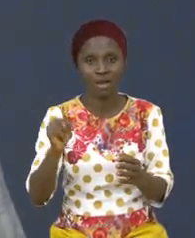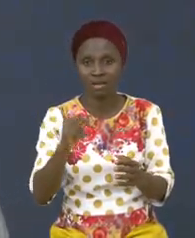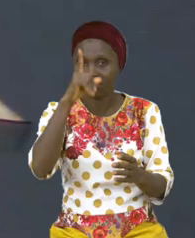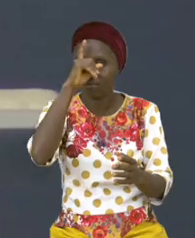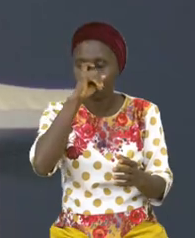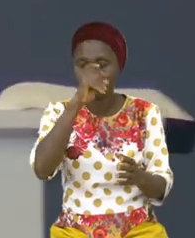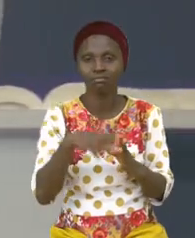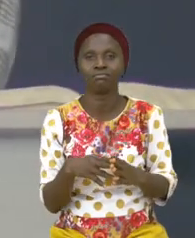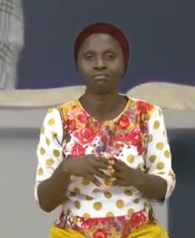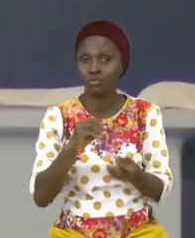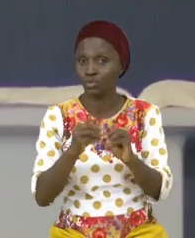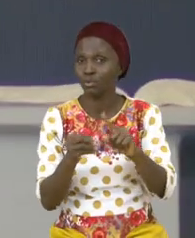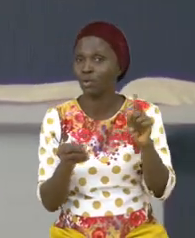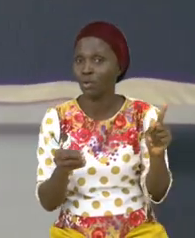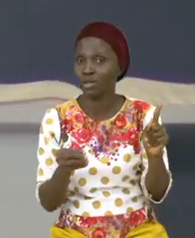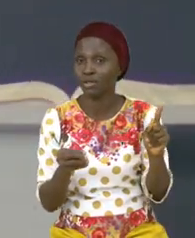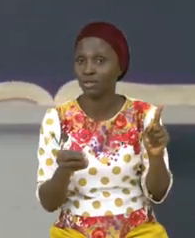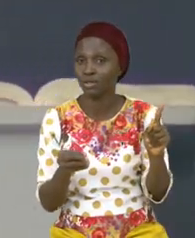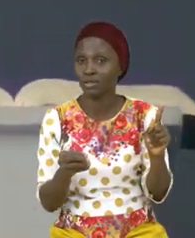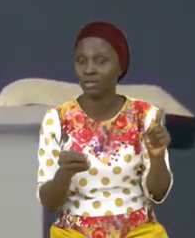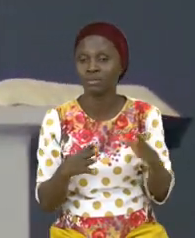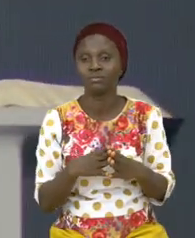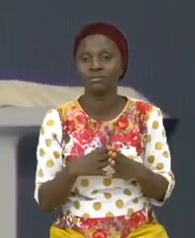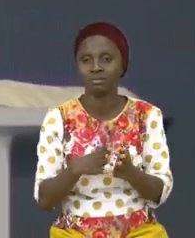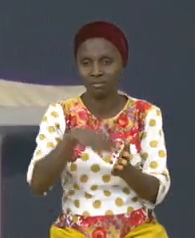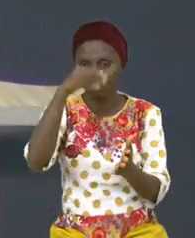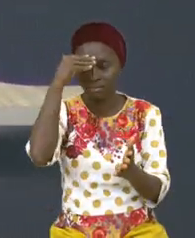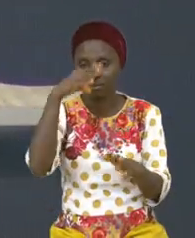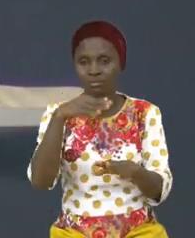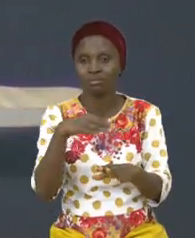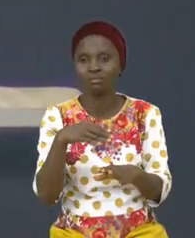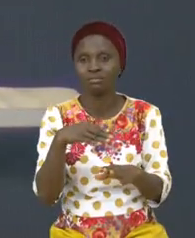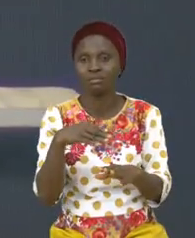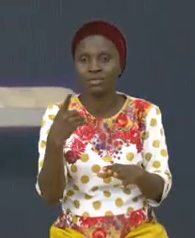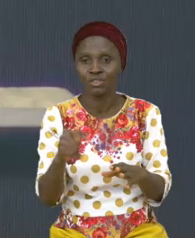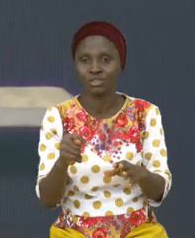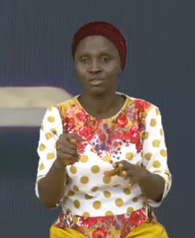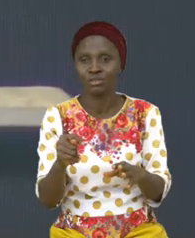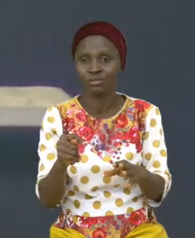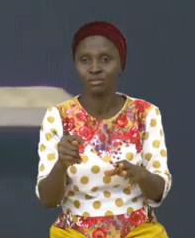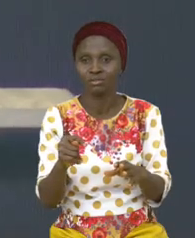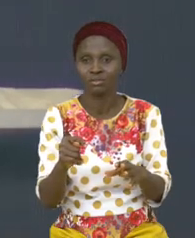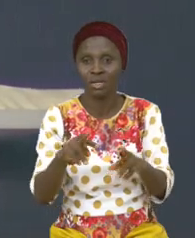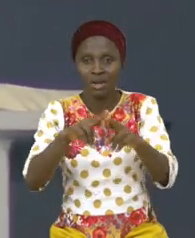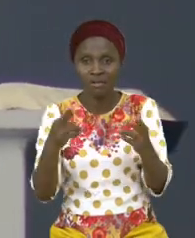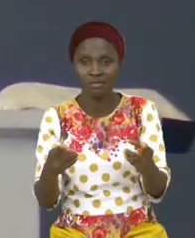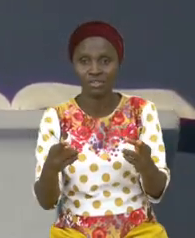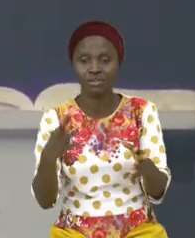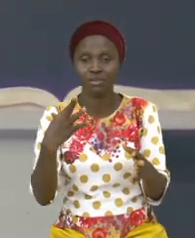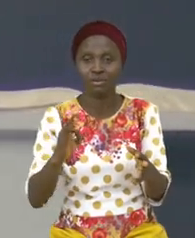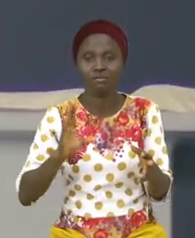from number one. Number one, we're looking at the revelation of